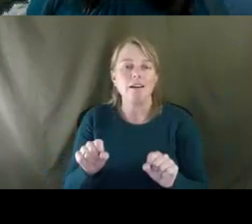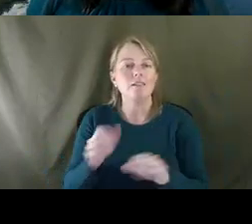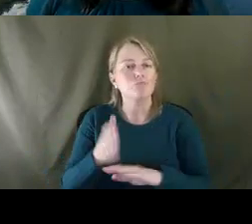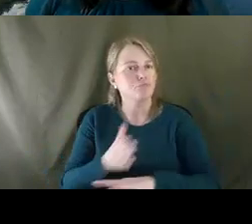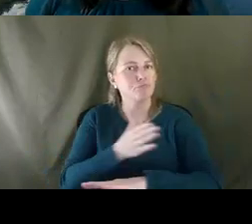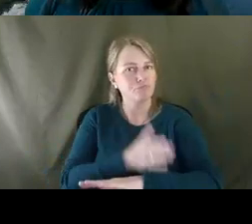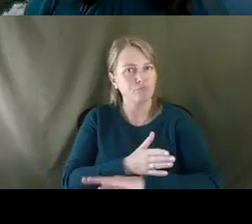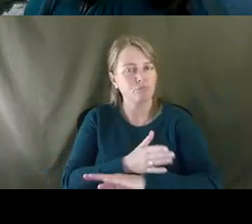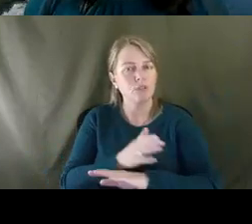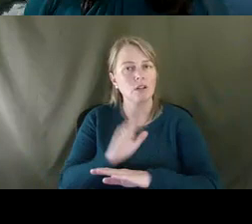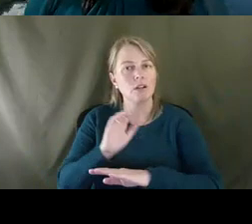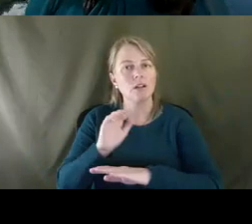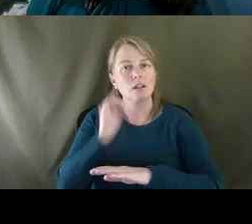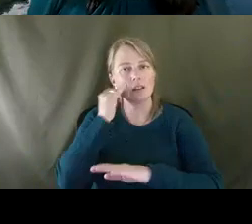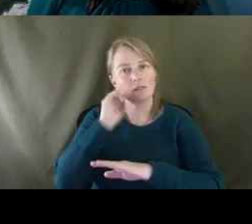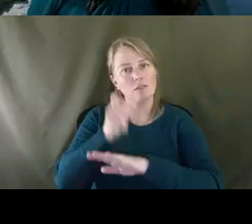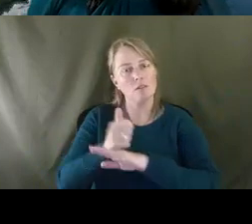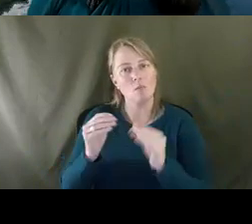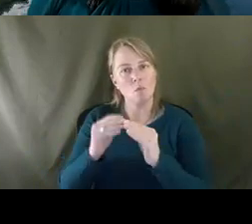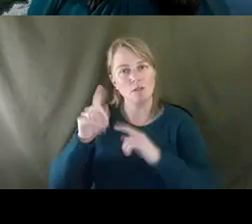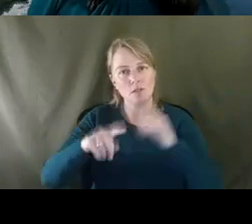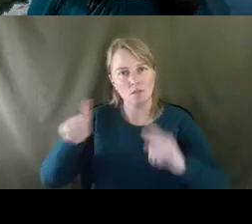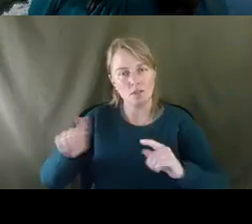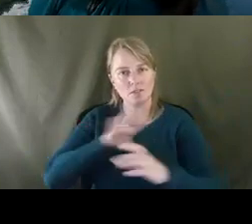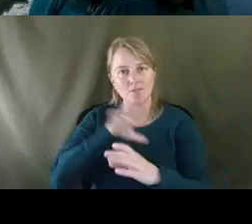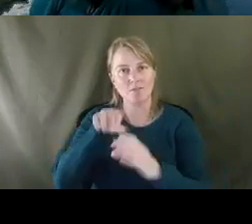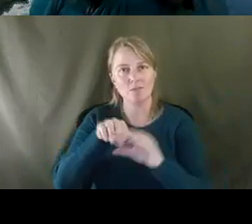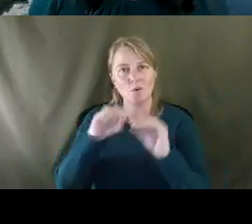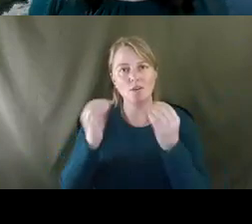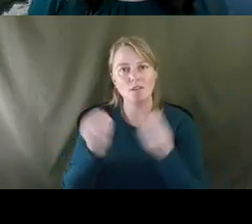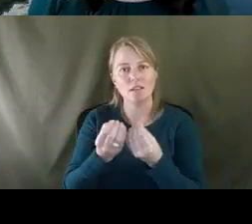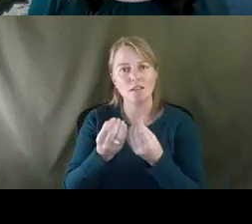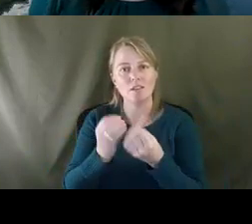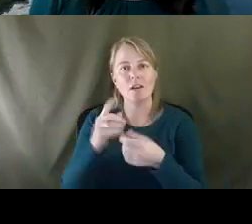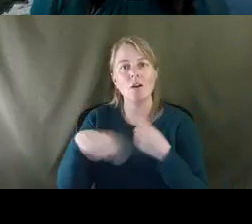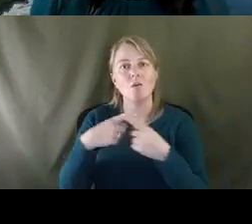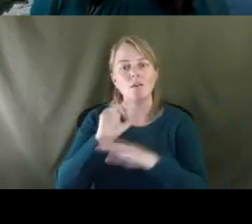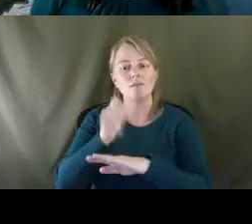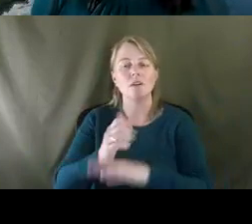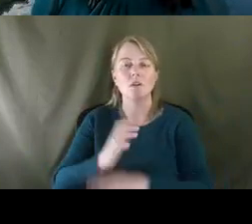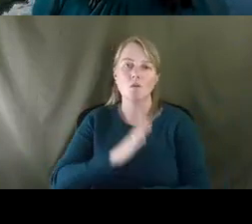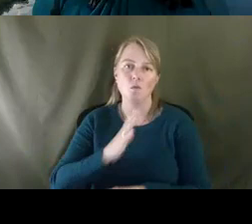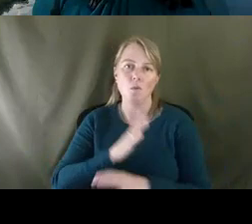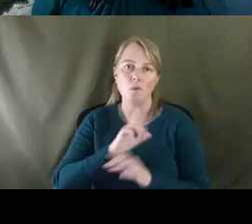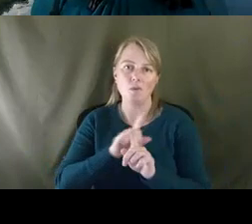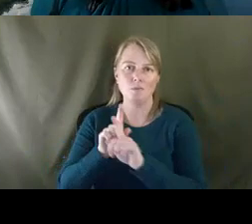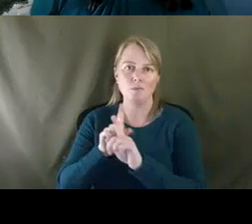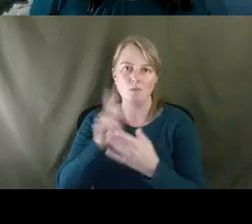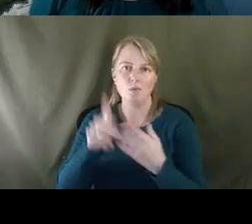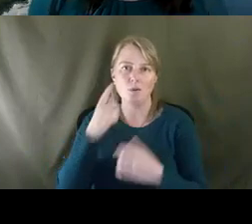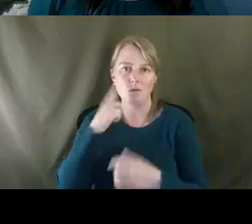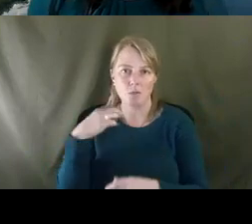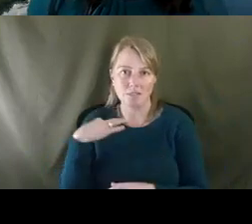on creating a more diverse and inclusive organization by implementing a formal mentorship program for your staff.